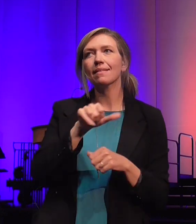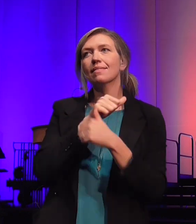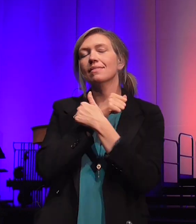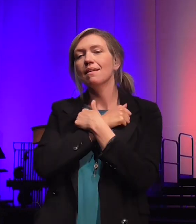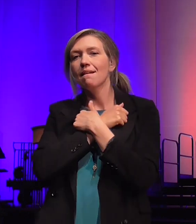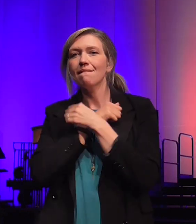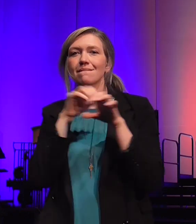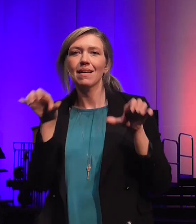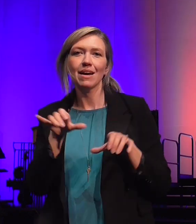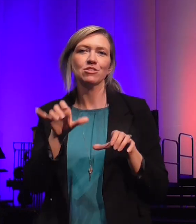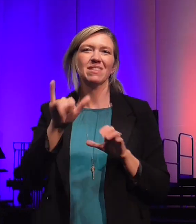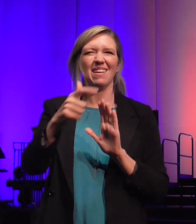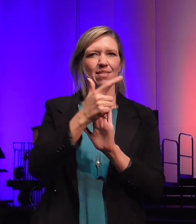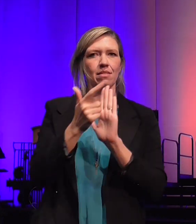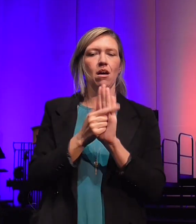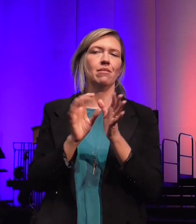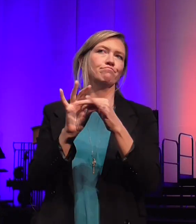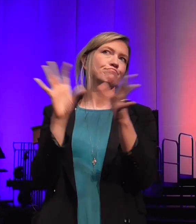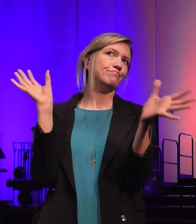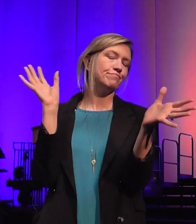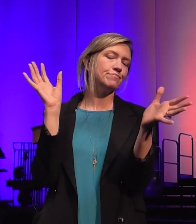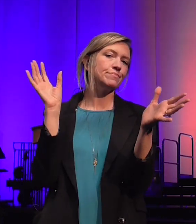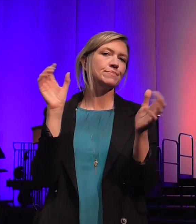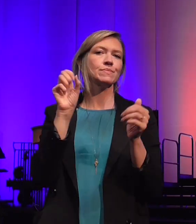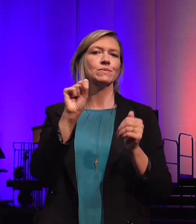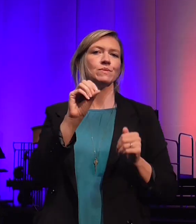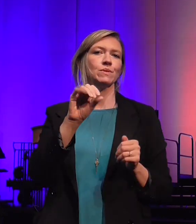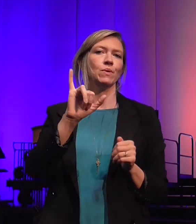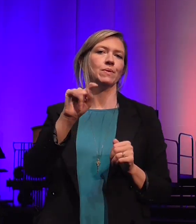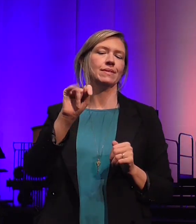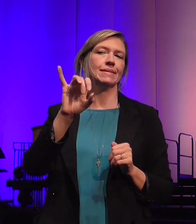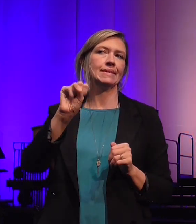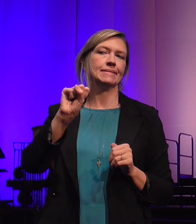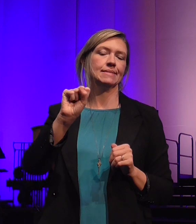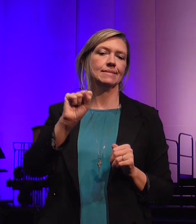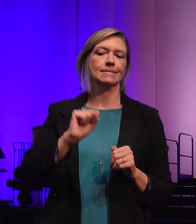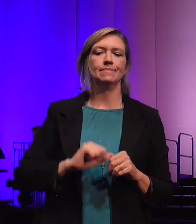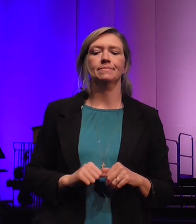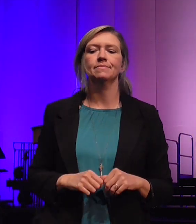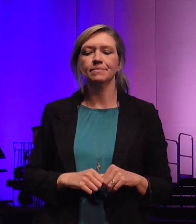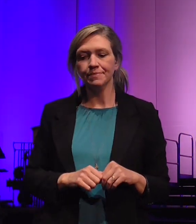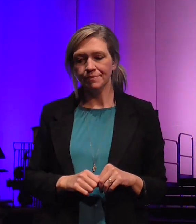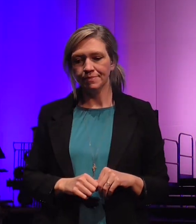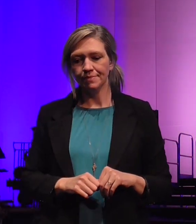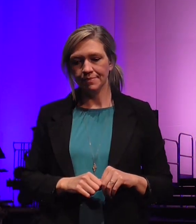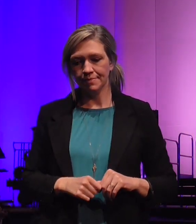in action, that law. And so it is.